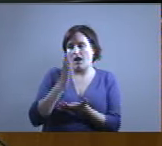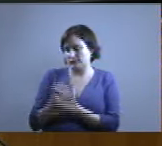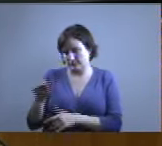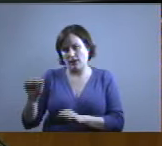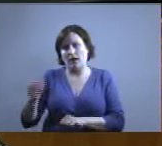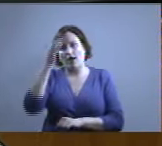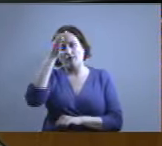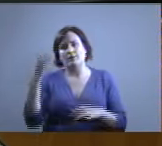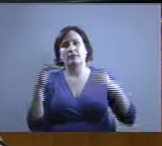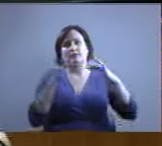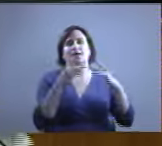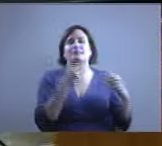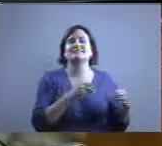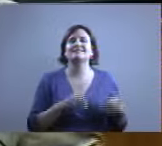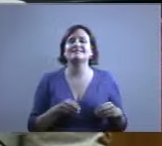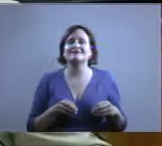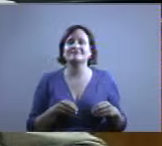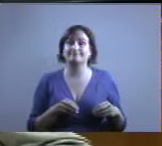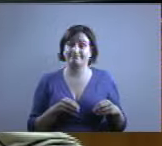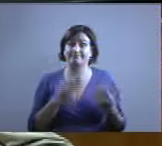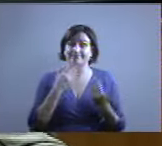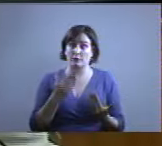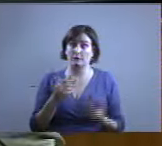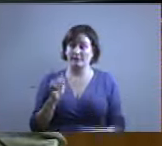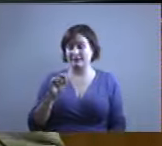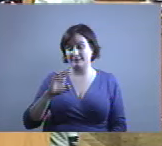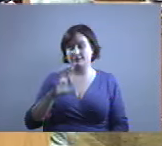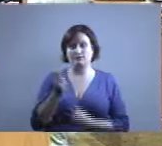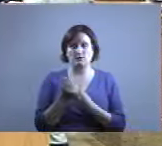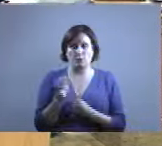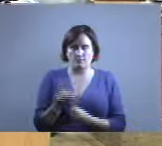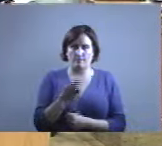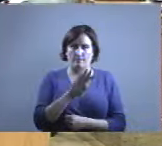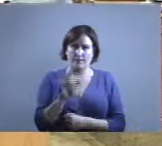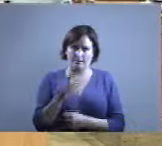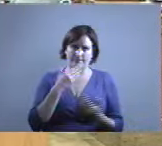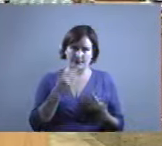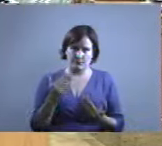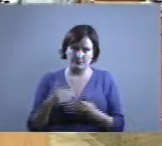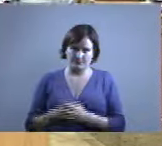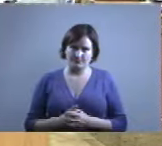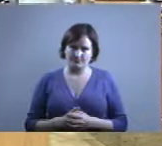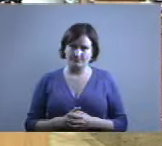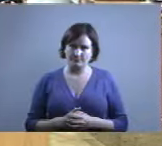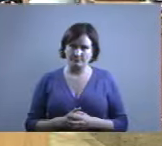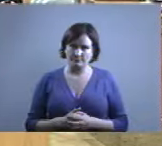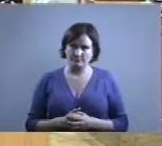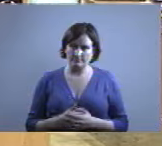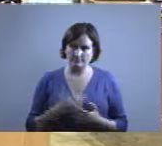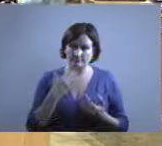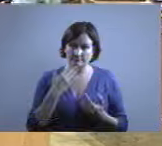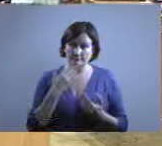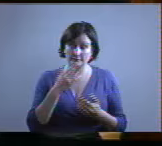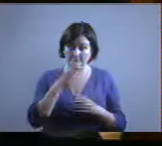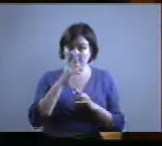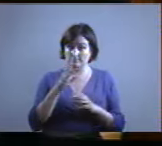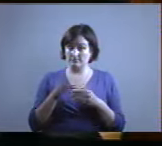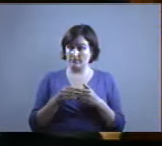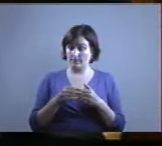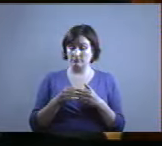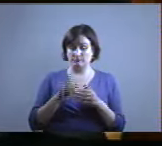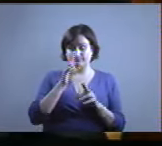state. I thank you. The ANC support this bill. Thank you. Thank you very much, Honorable Member. Honorable Van